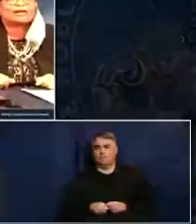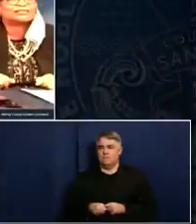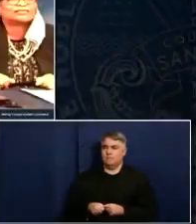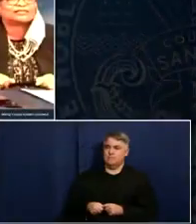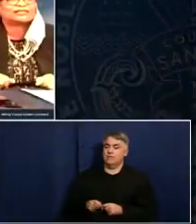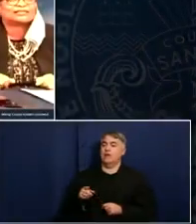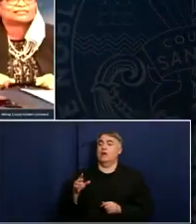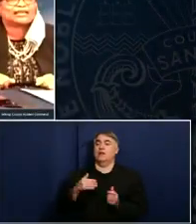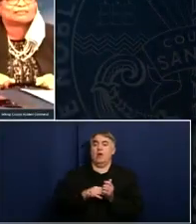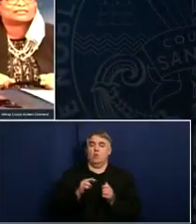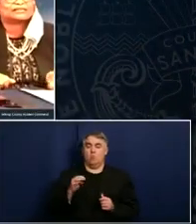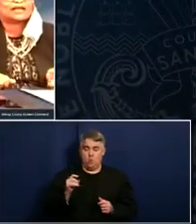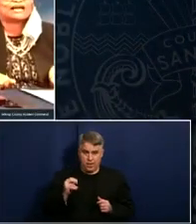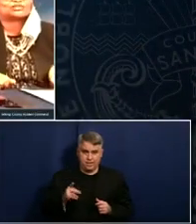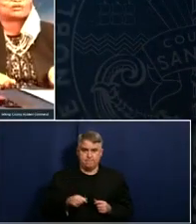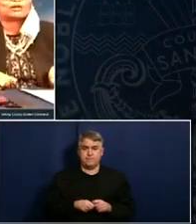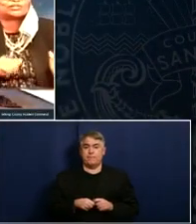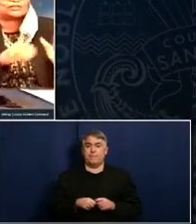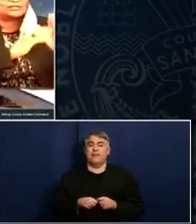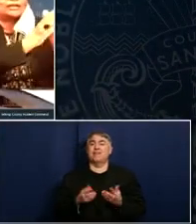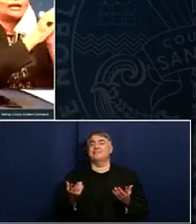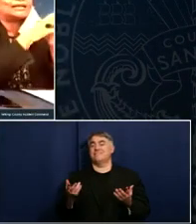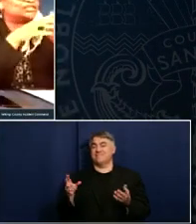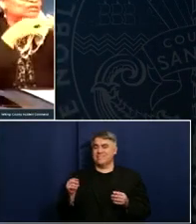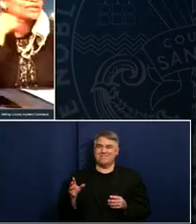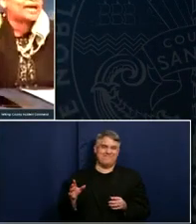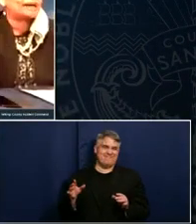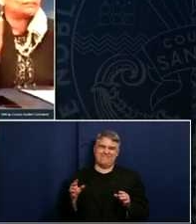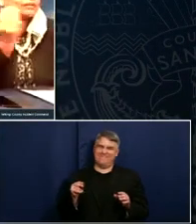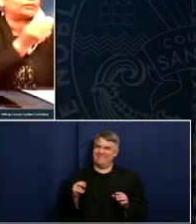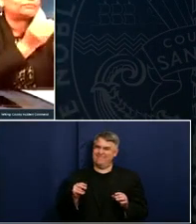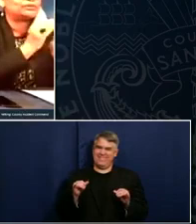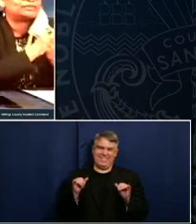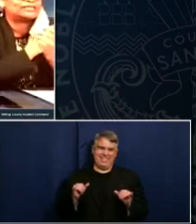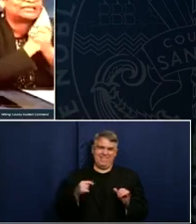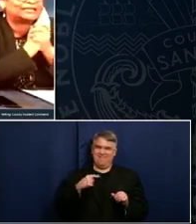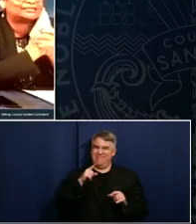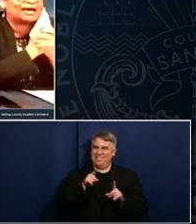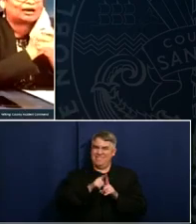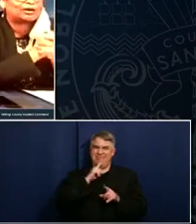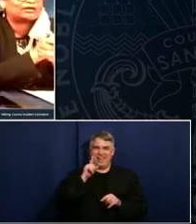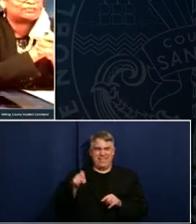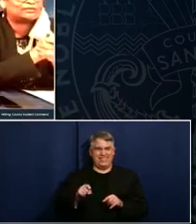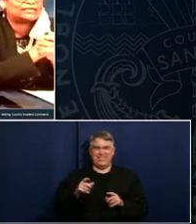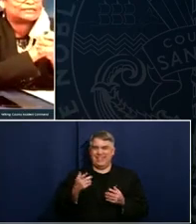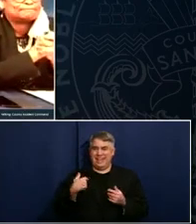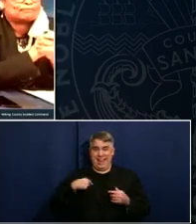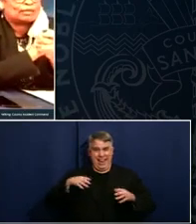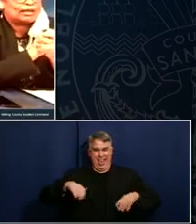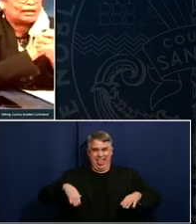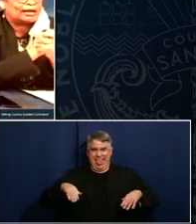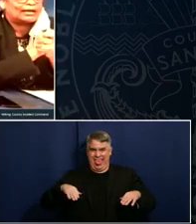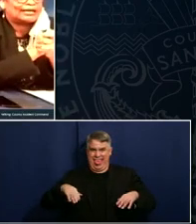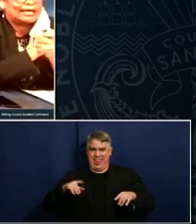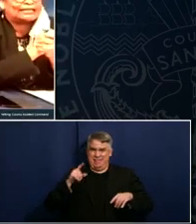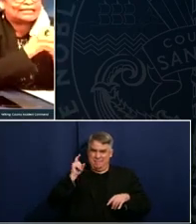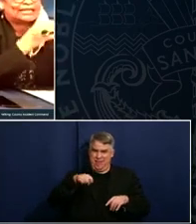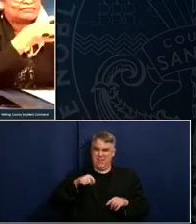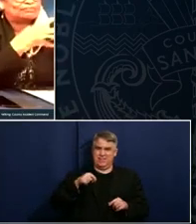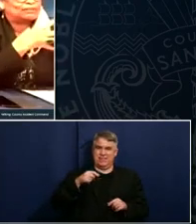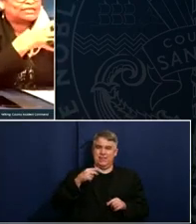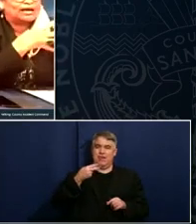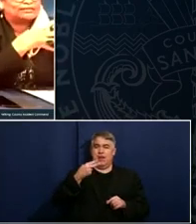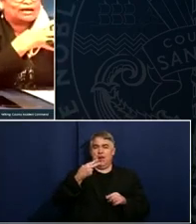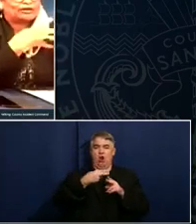the response is the same as the last question. Until we have herd immunity in our community,